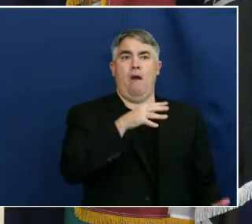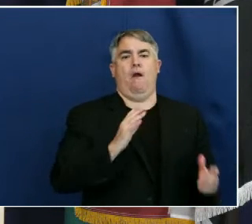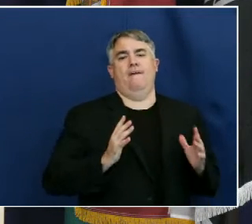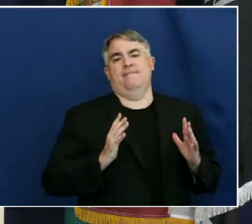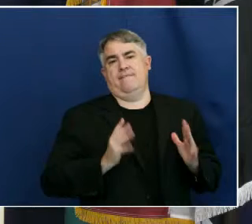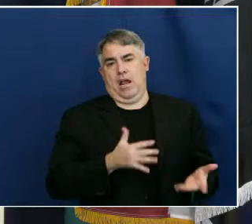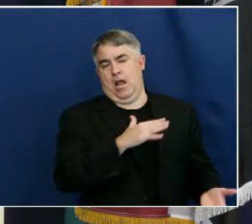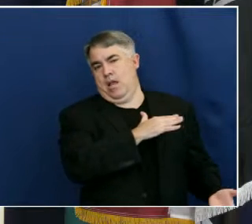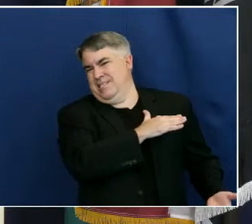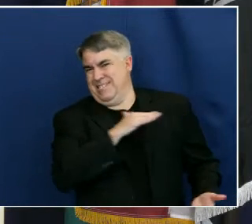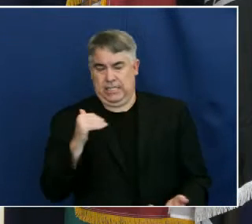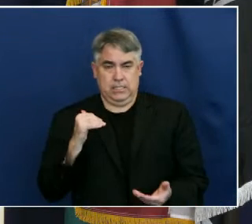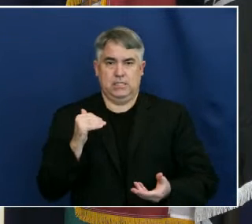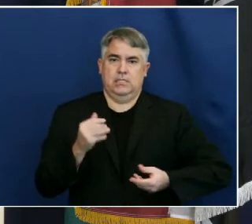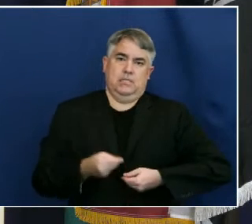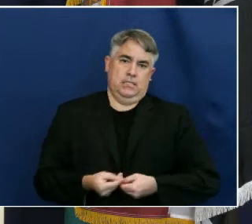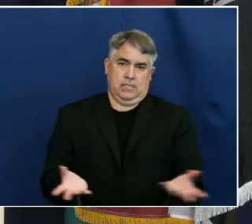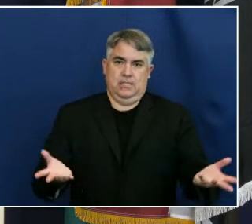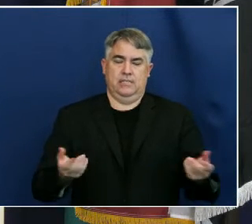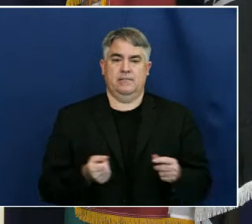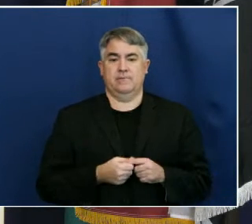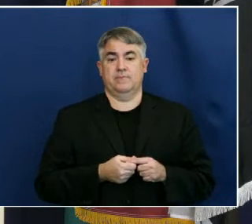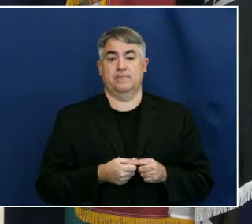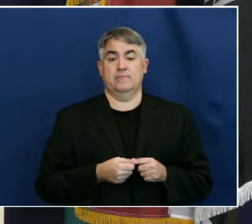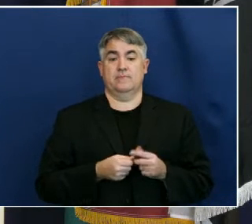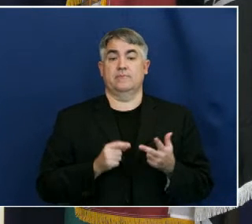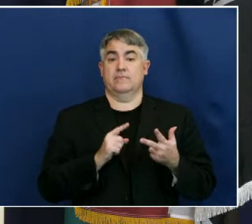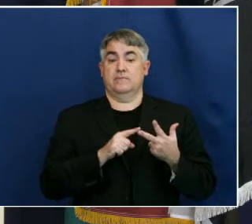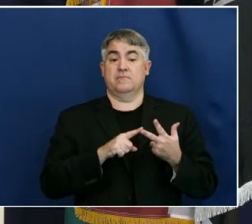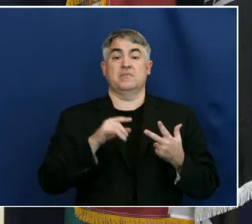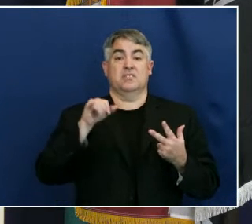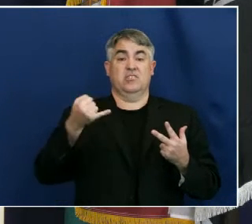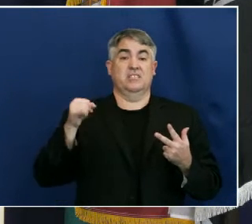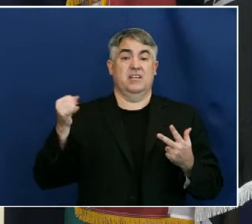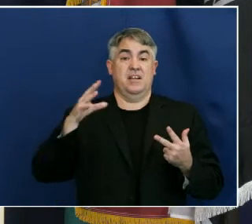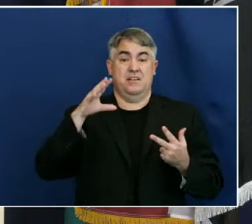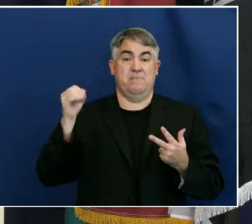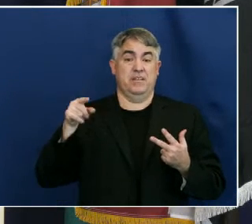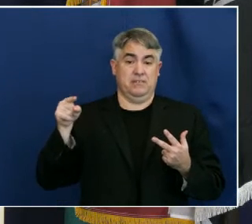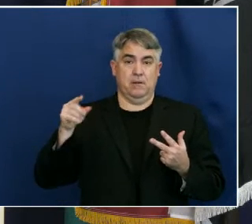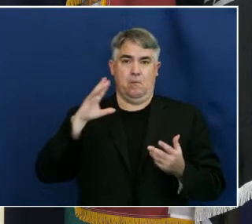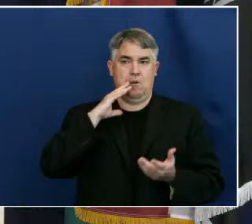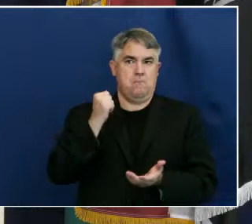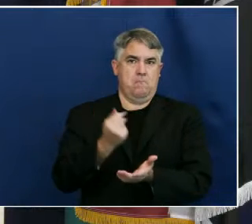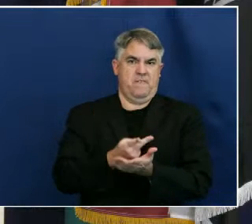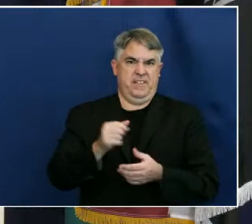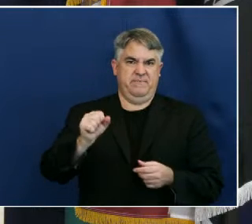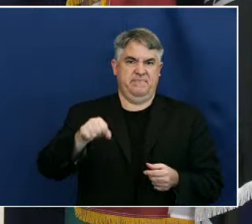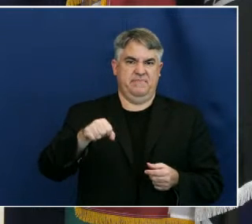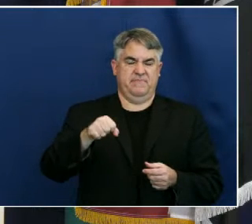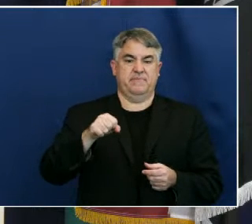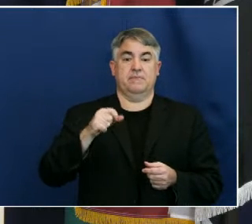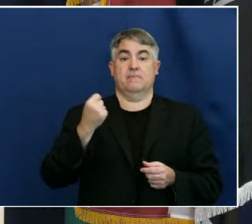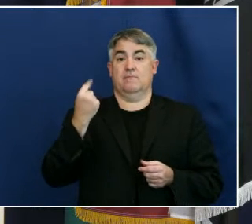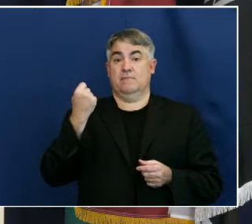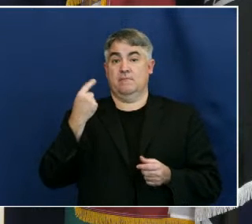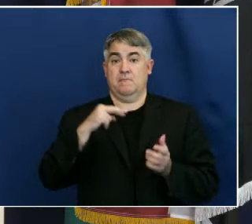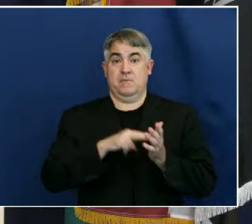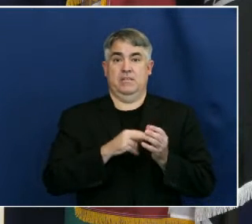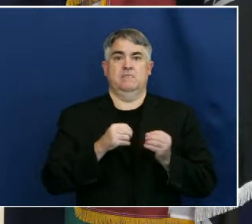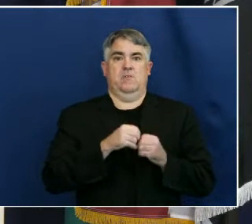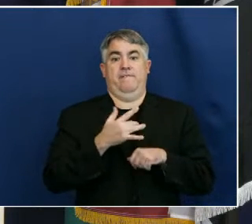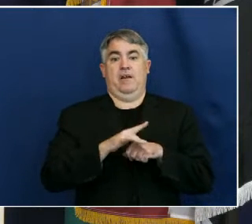the hopeful emergence soon of the J&J vaccine, which will add to that supply and, again, provide the benefit of a single